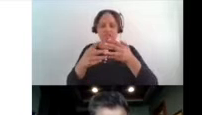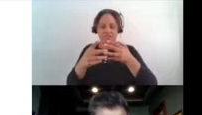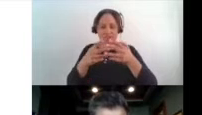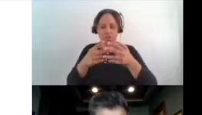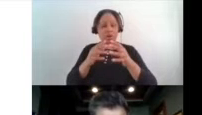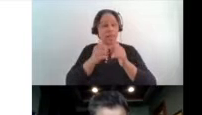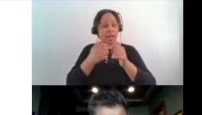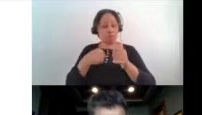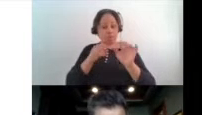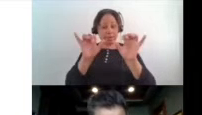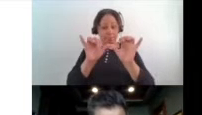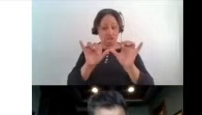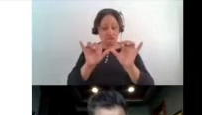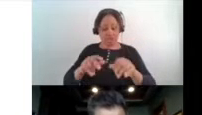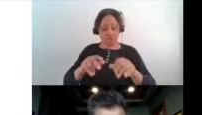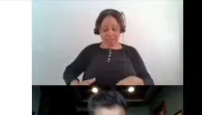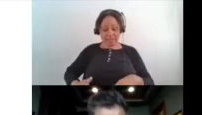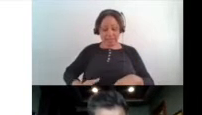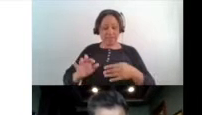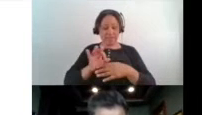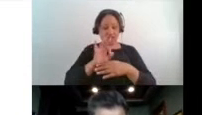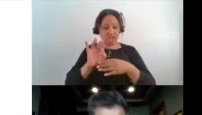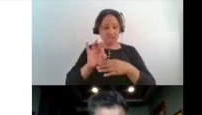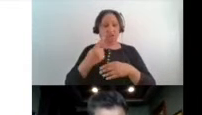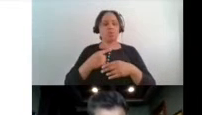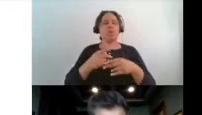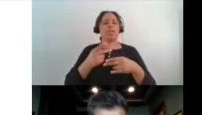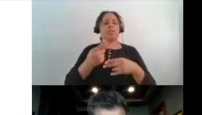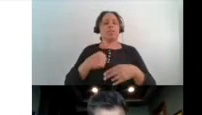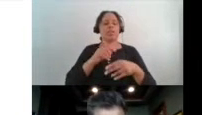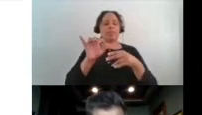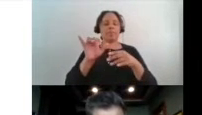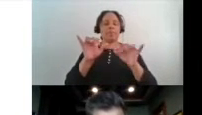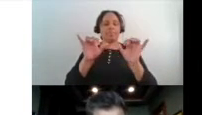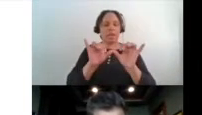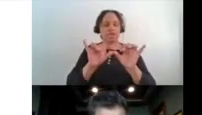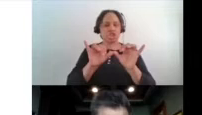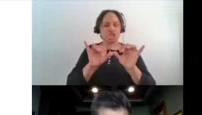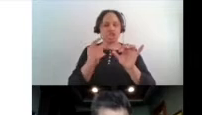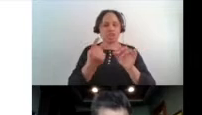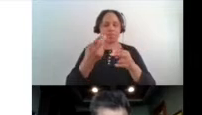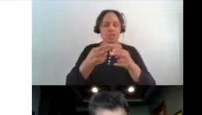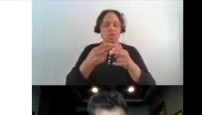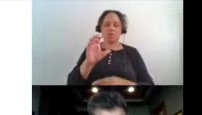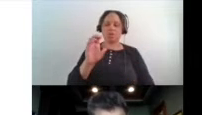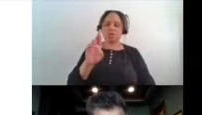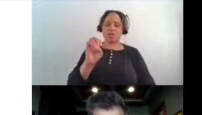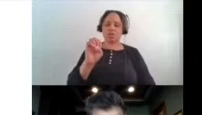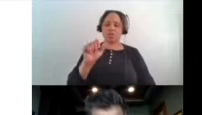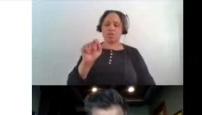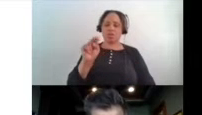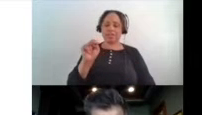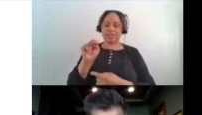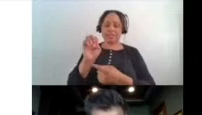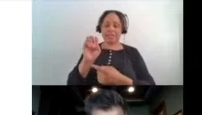measure a blood test called creatinine. As the creatinine levels are rising, we can assume that the garbage levels are rising and